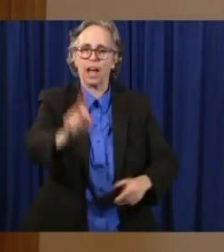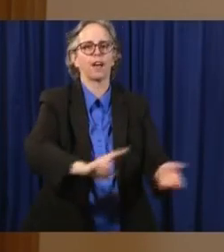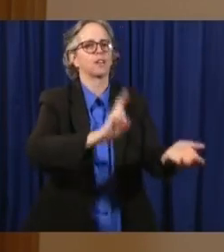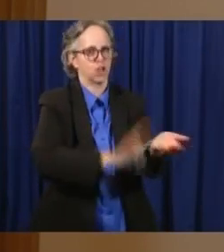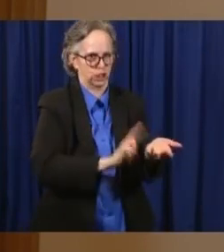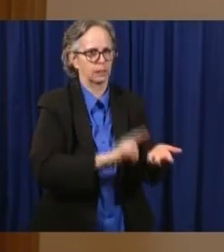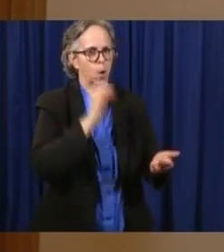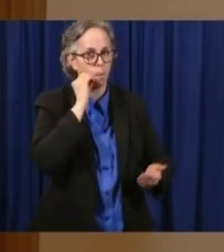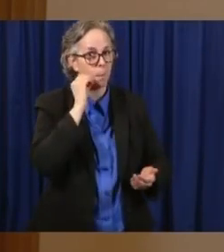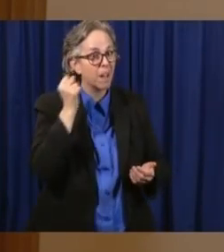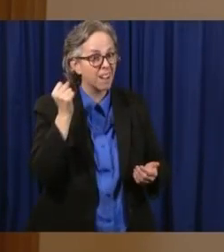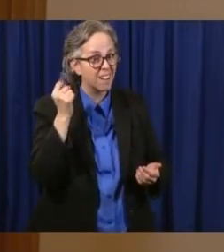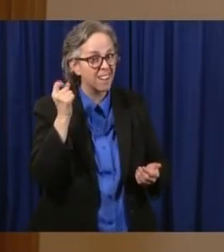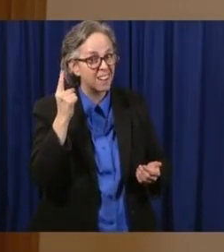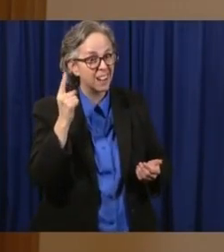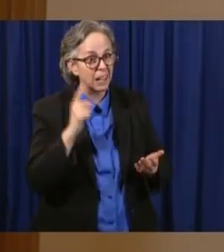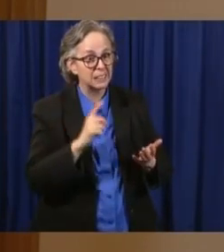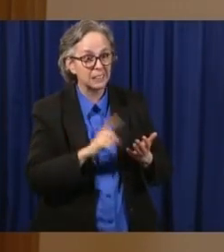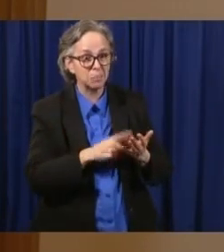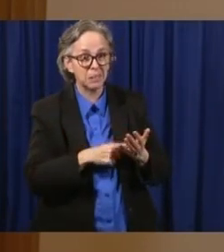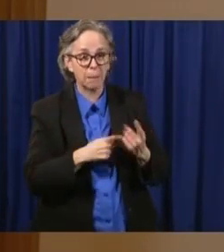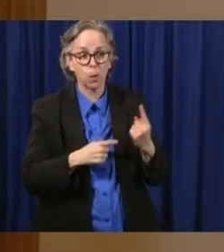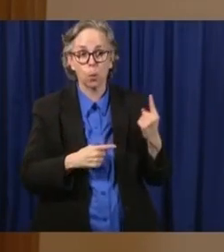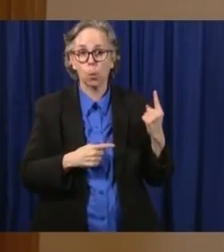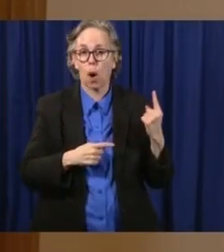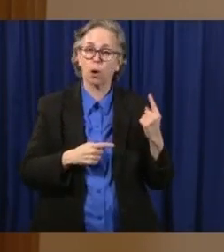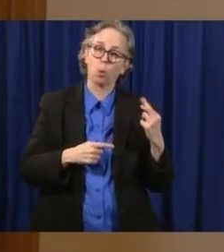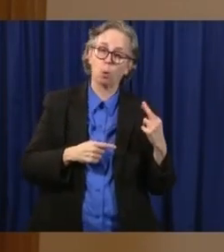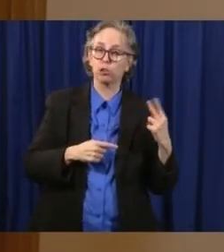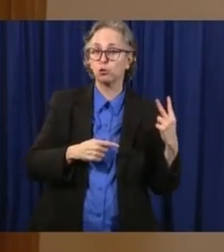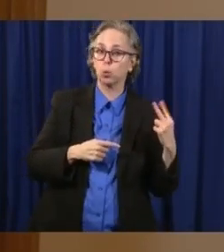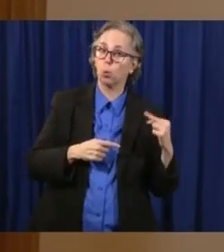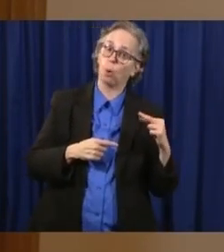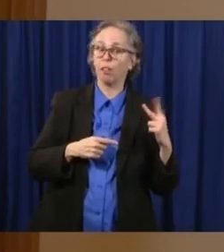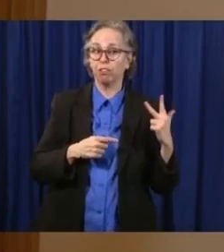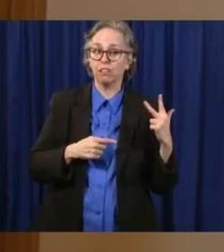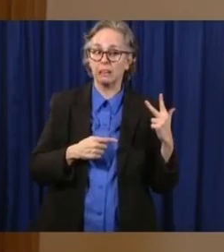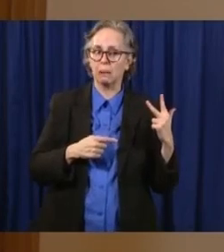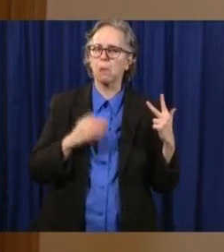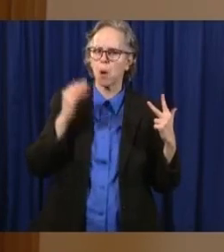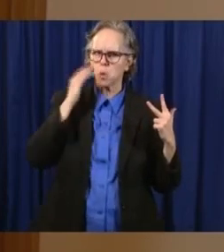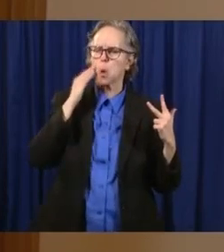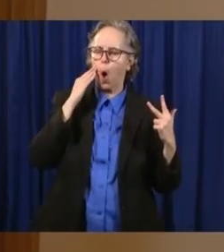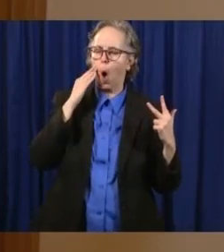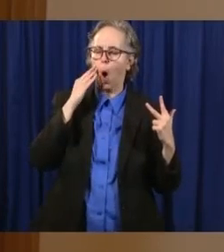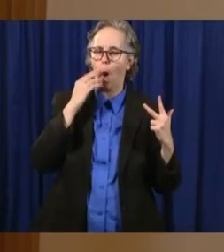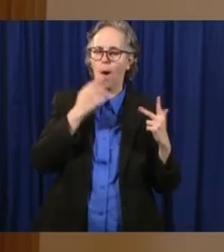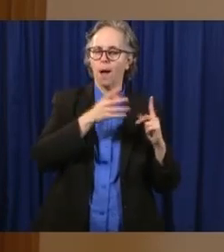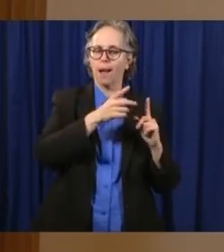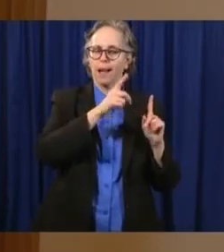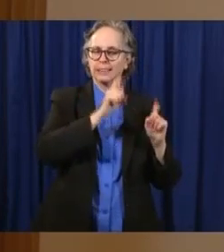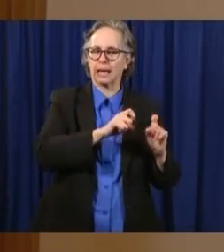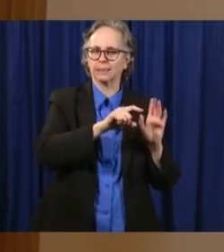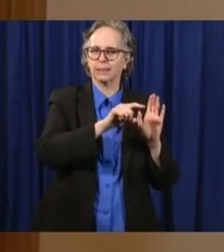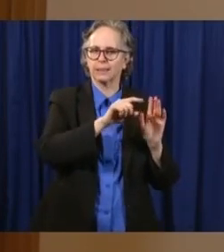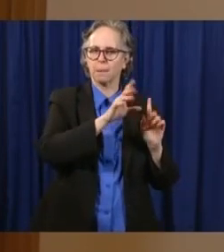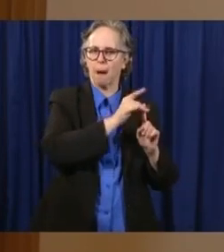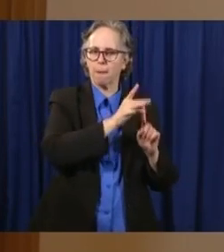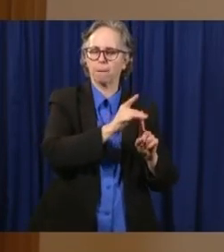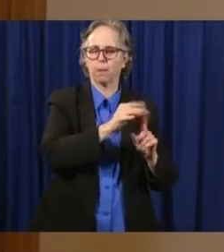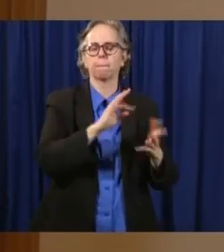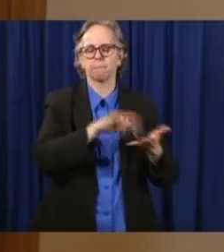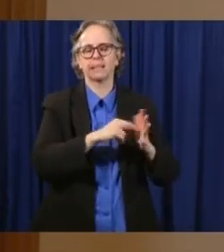taken there, they might do 1 or 2 or 3 cases, know they have it, and say, we know we have it. So it's a